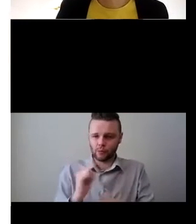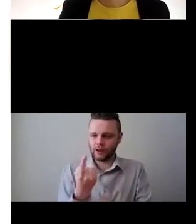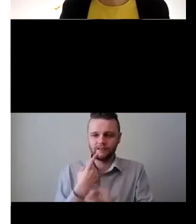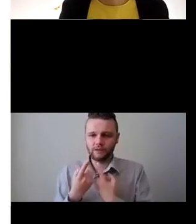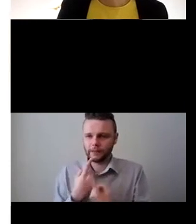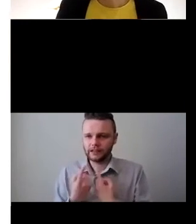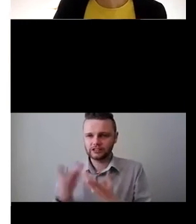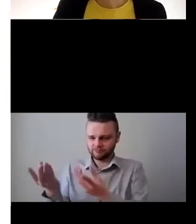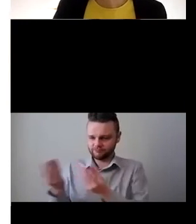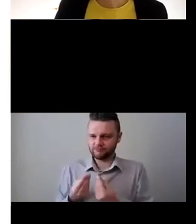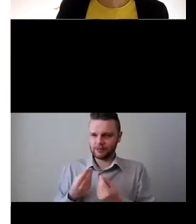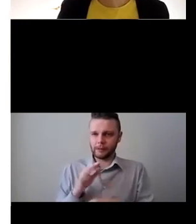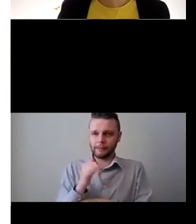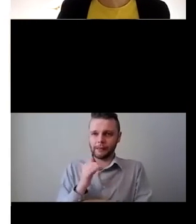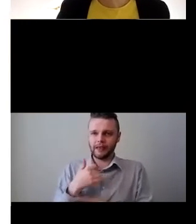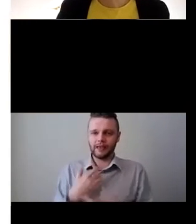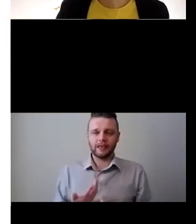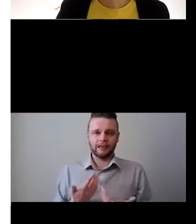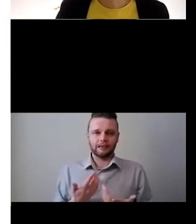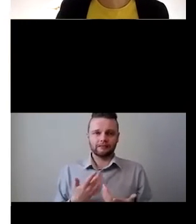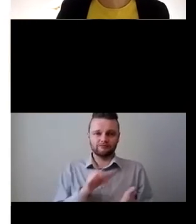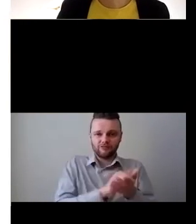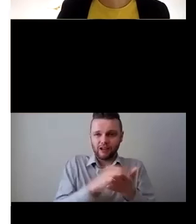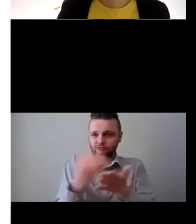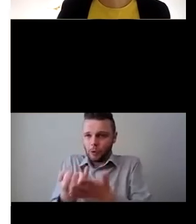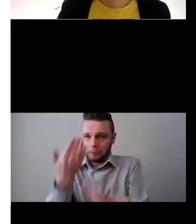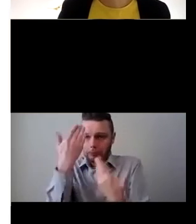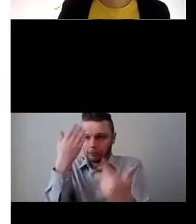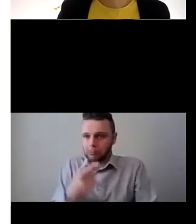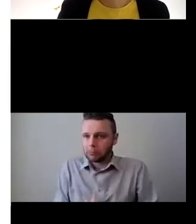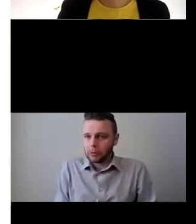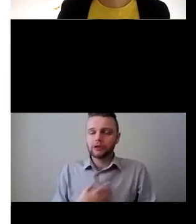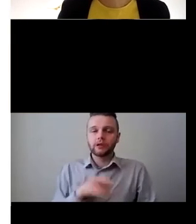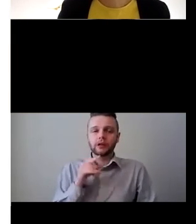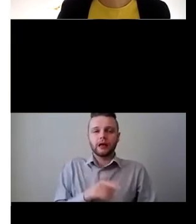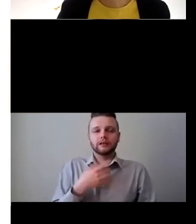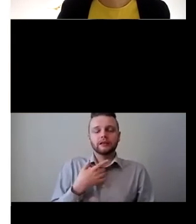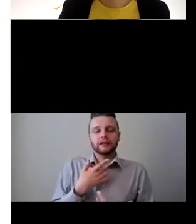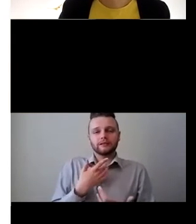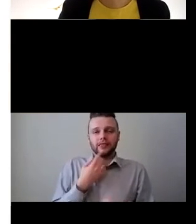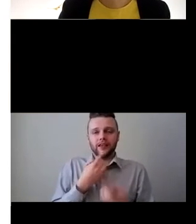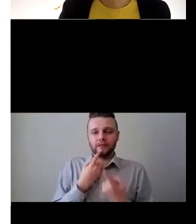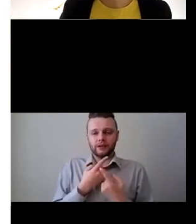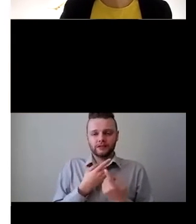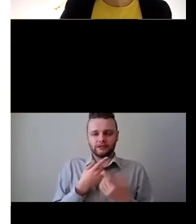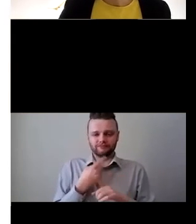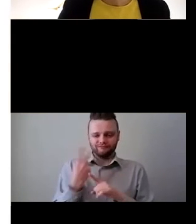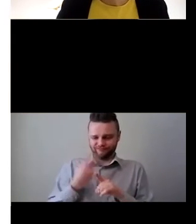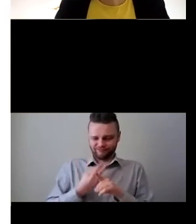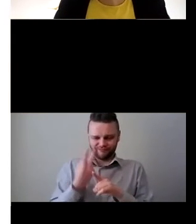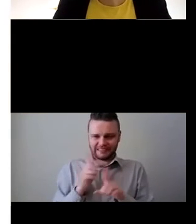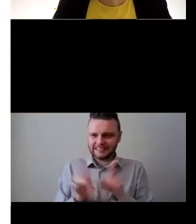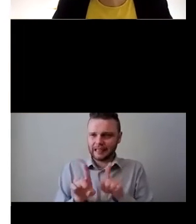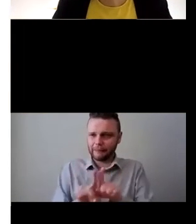that may or may not be correct. And sometimes this information really can get multiplied.